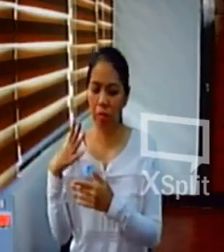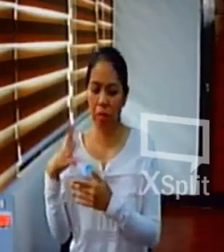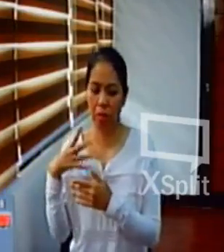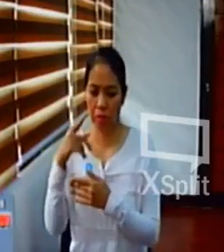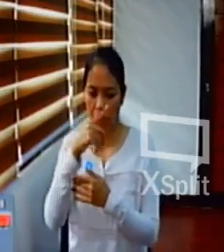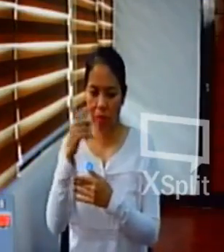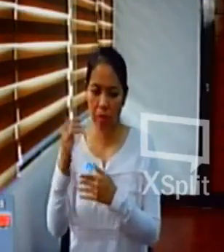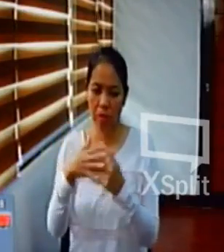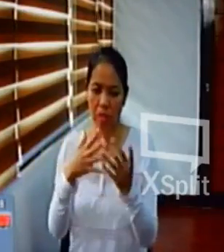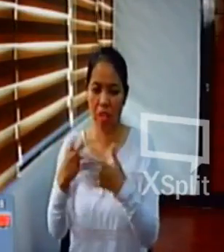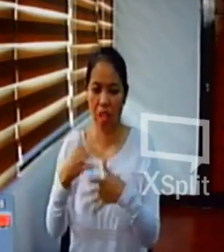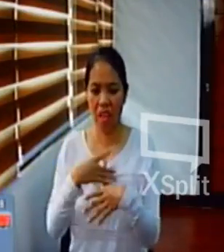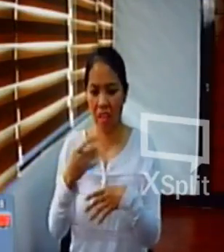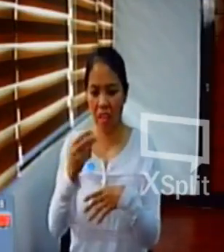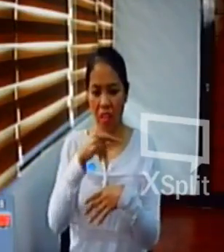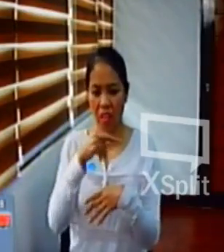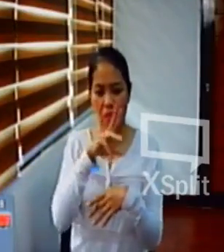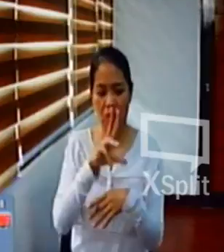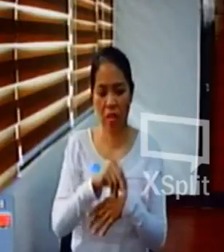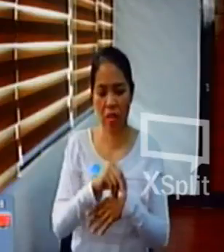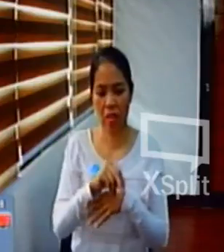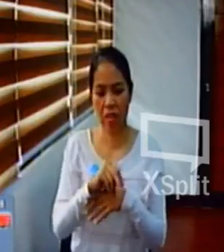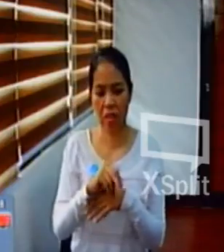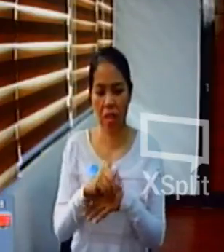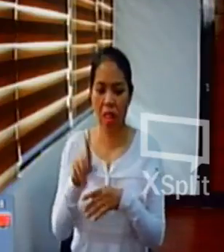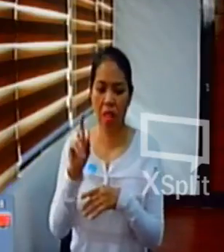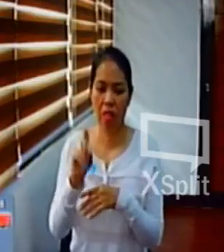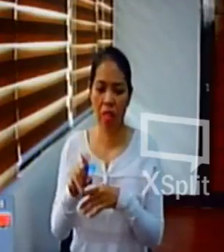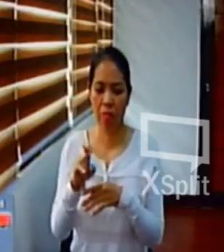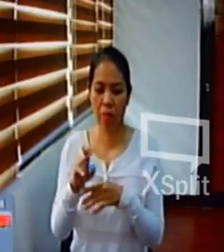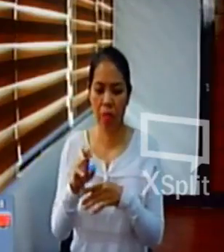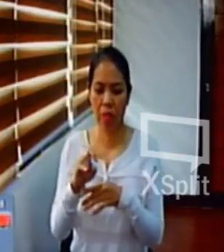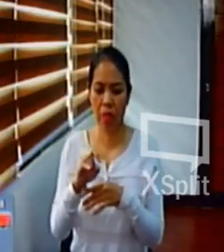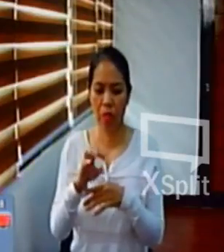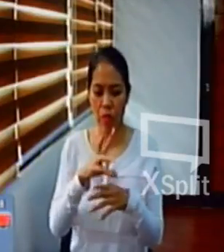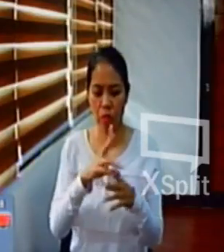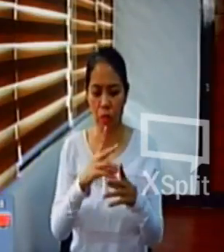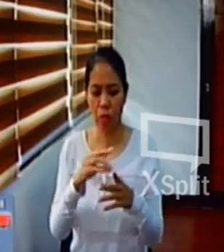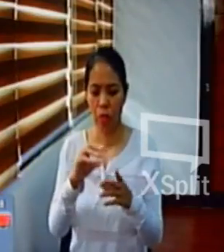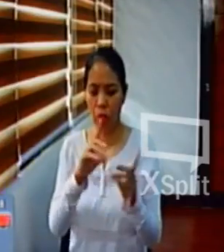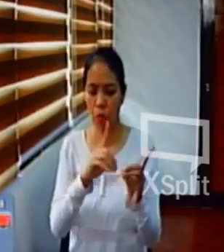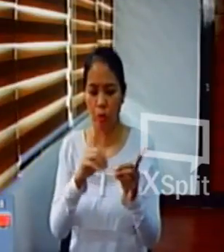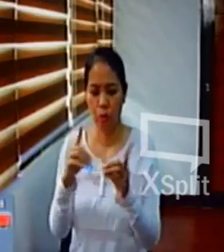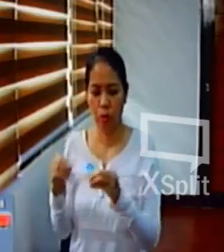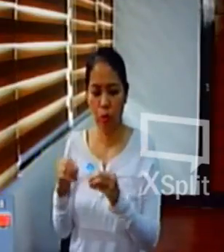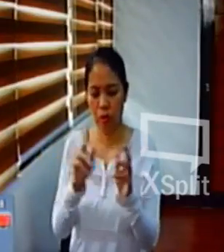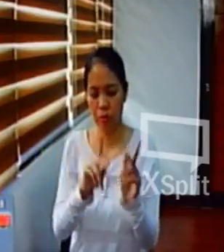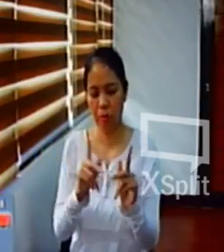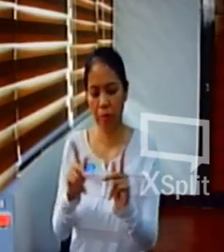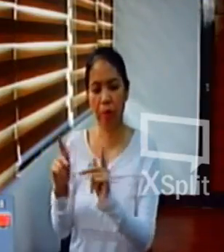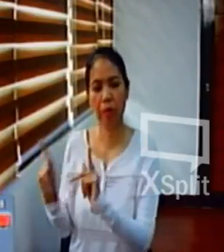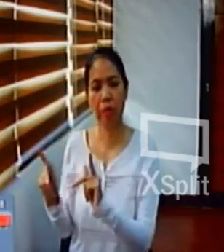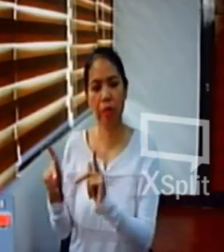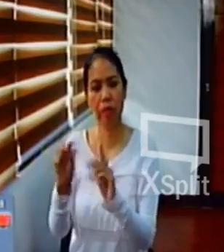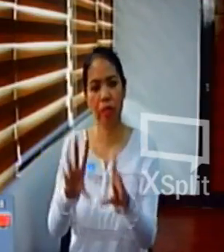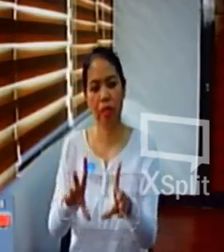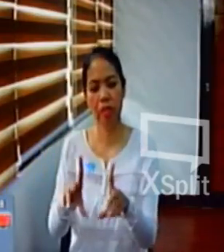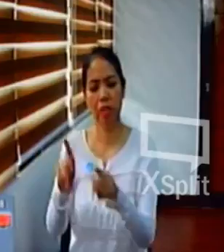not, we have to do our preparations and our adaptation to climate change now.